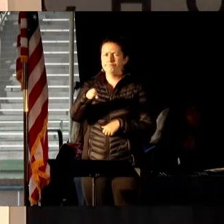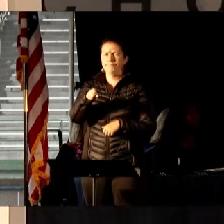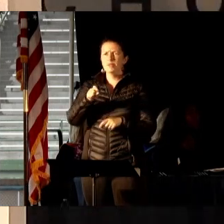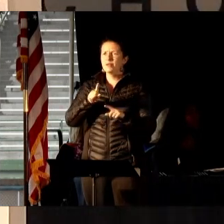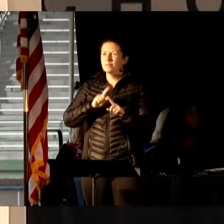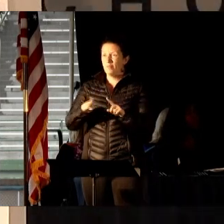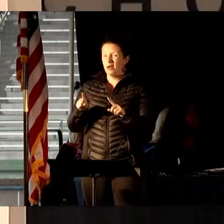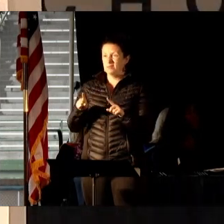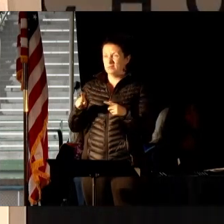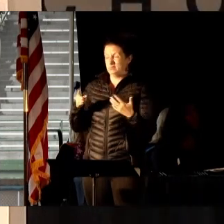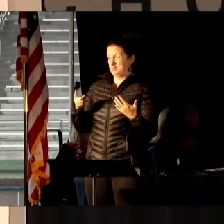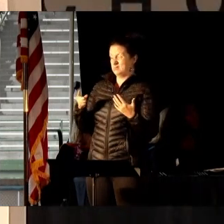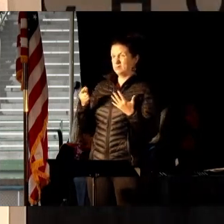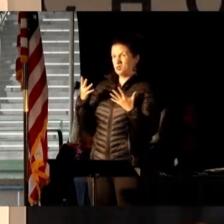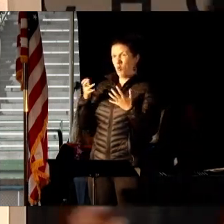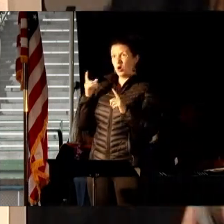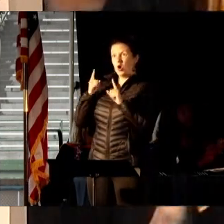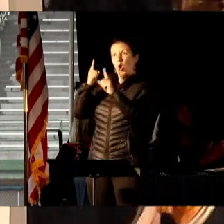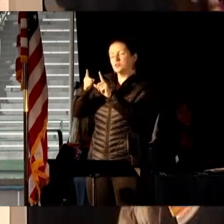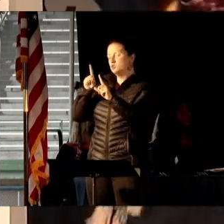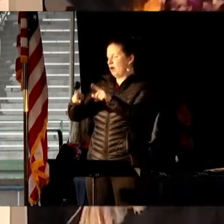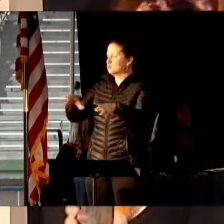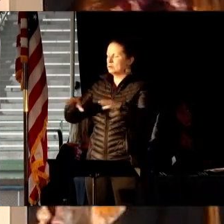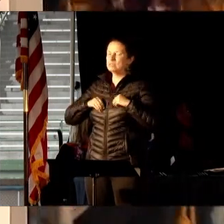must start.